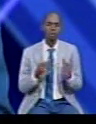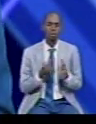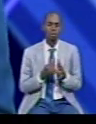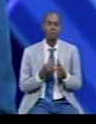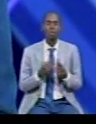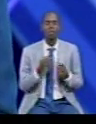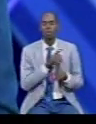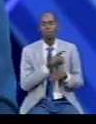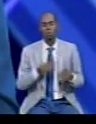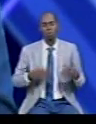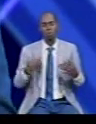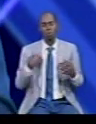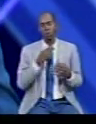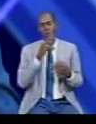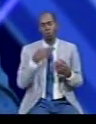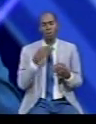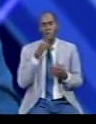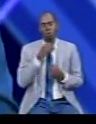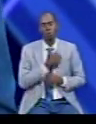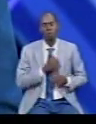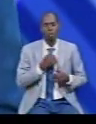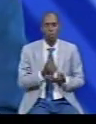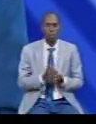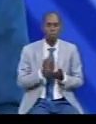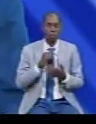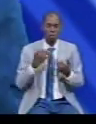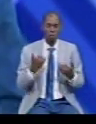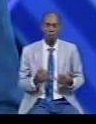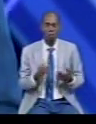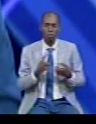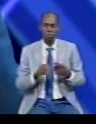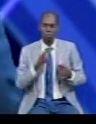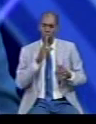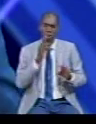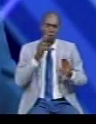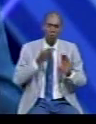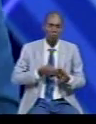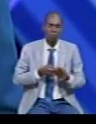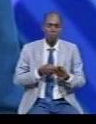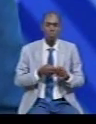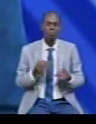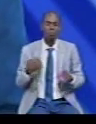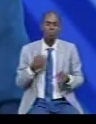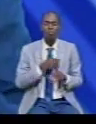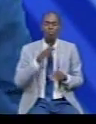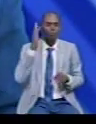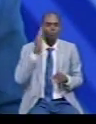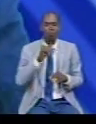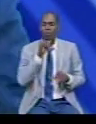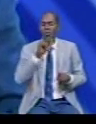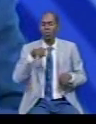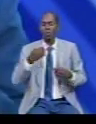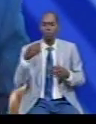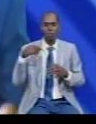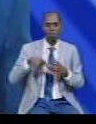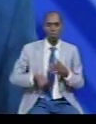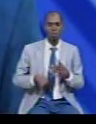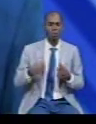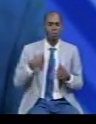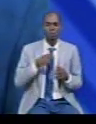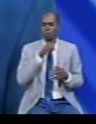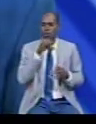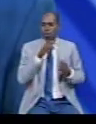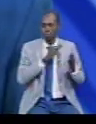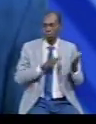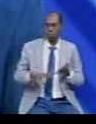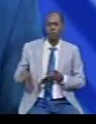go. Lord, we'll get involved. Lord, we will not relegate. And Lord, we will not delegate to